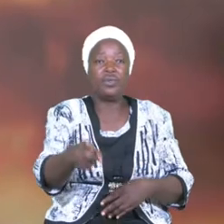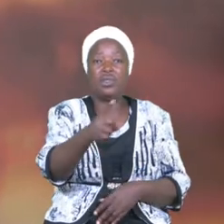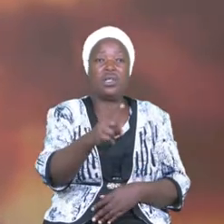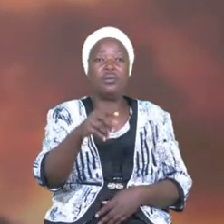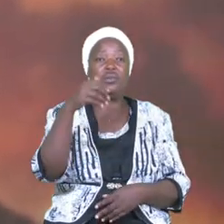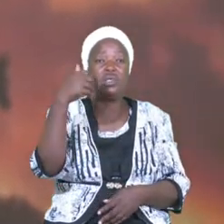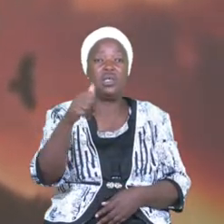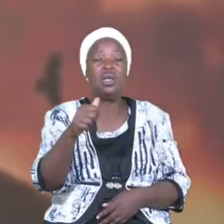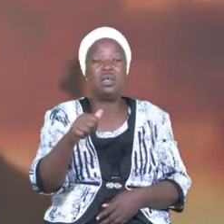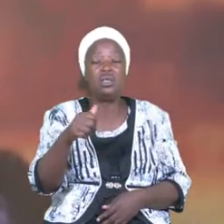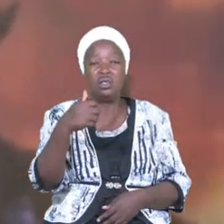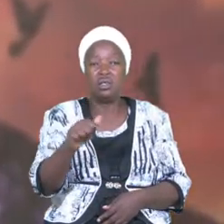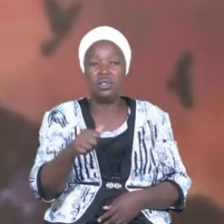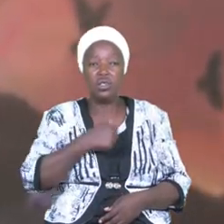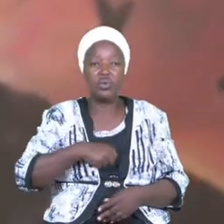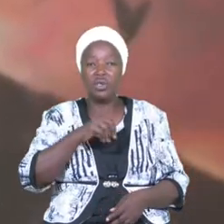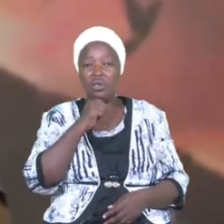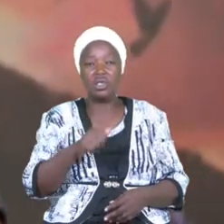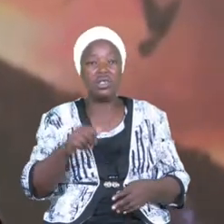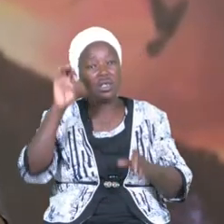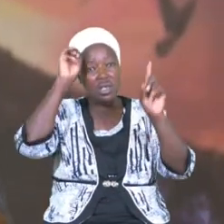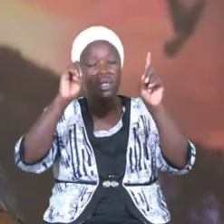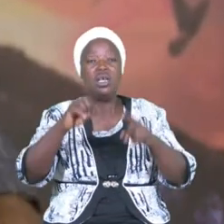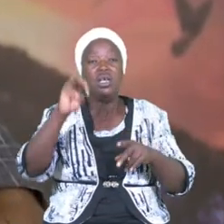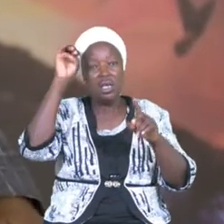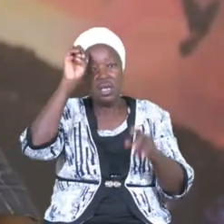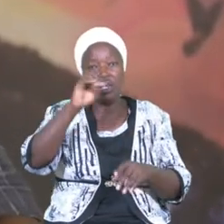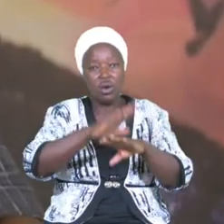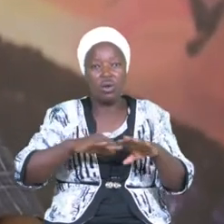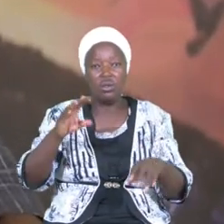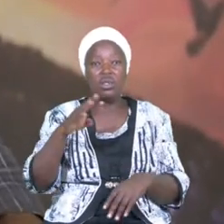and said unto them, tell me,